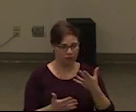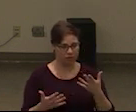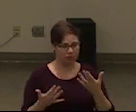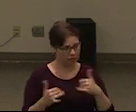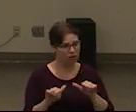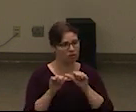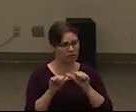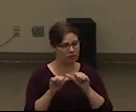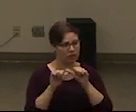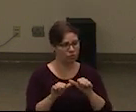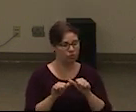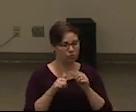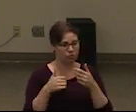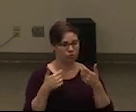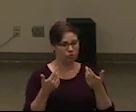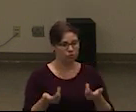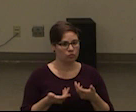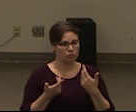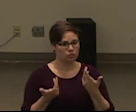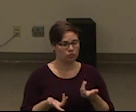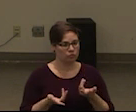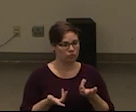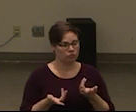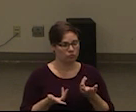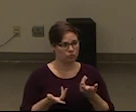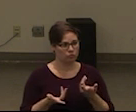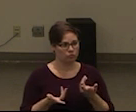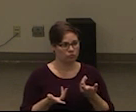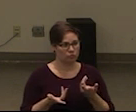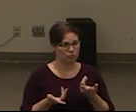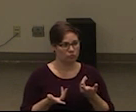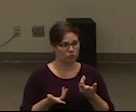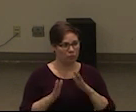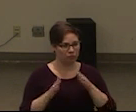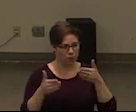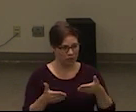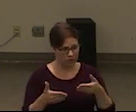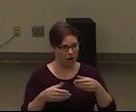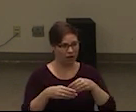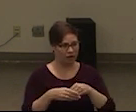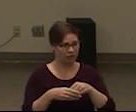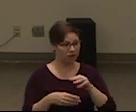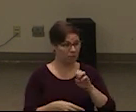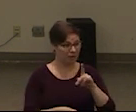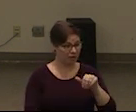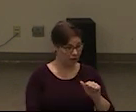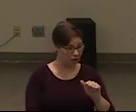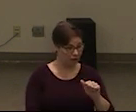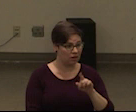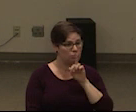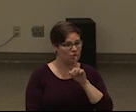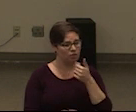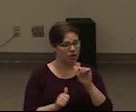continues to be centered within what gets picked up in the media, I really strive to